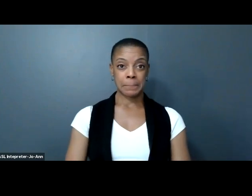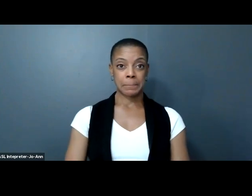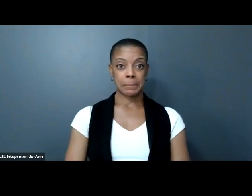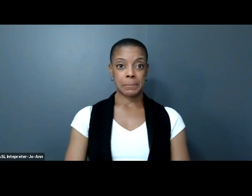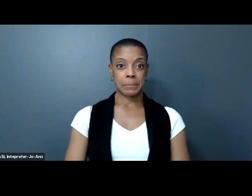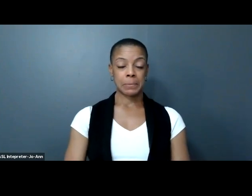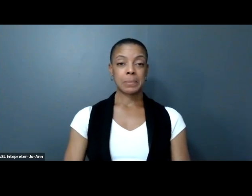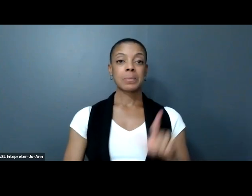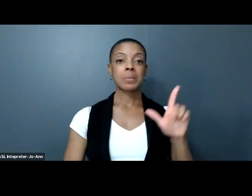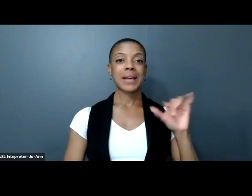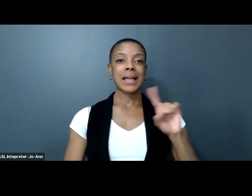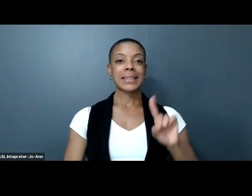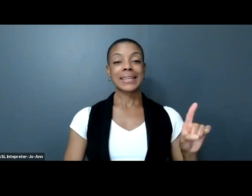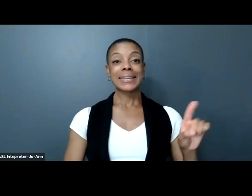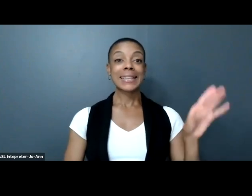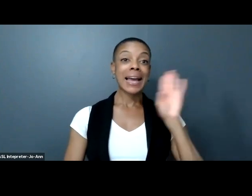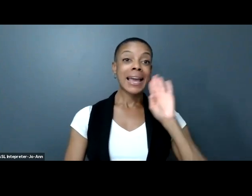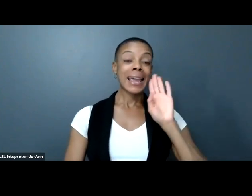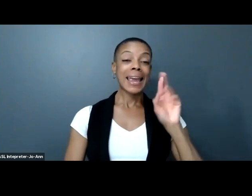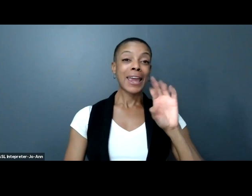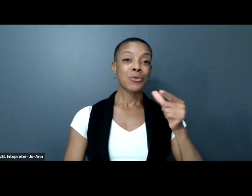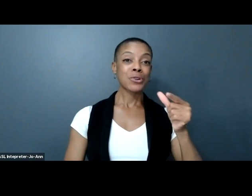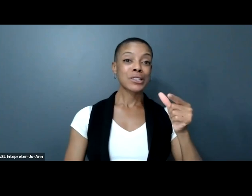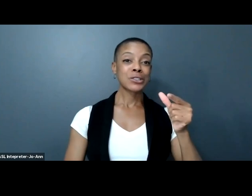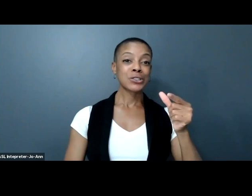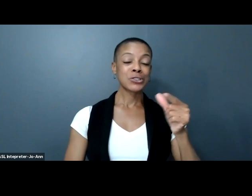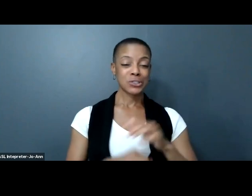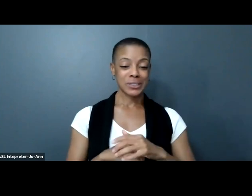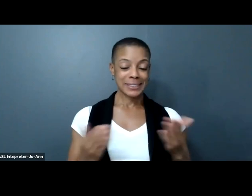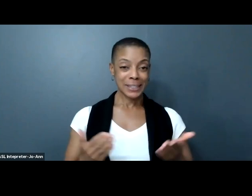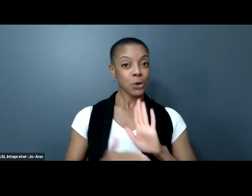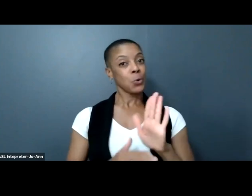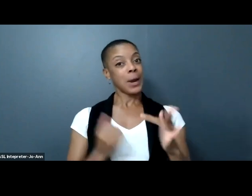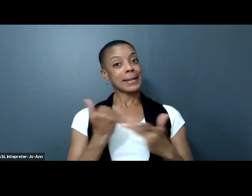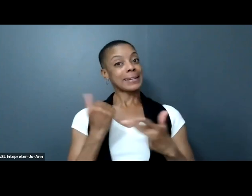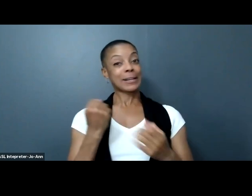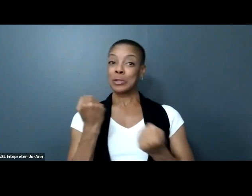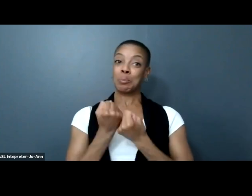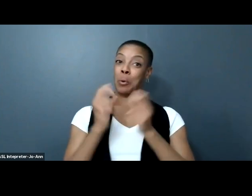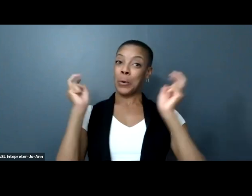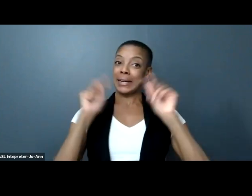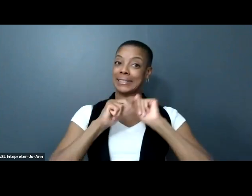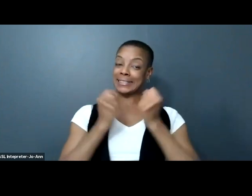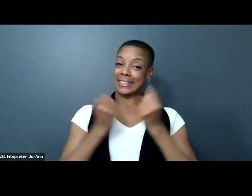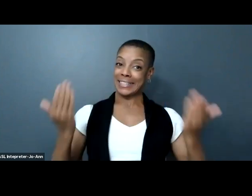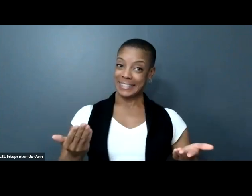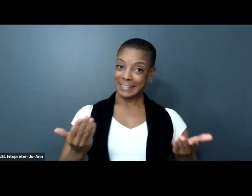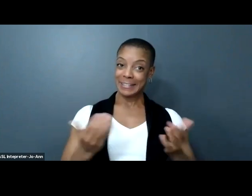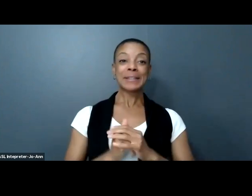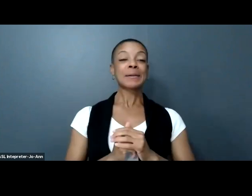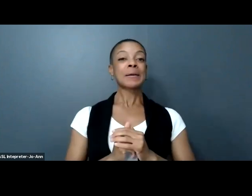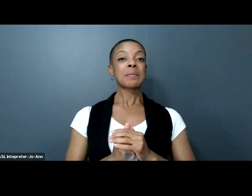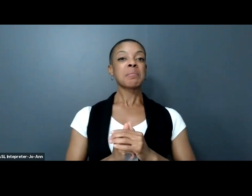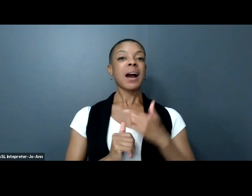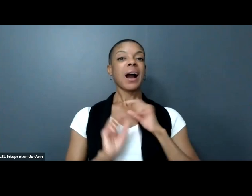Hey Reg, Liz Morris, yes, from DCSI here, your tech support team. I did give you